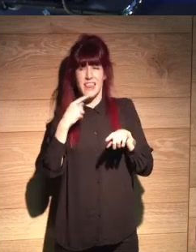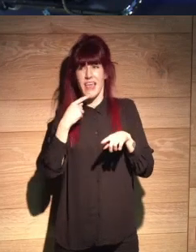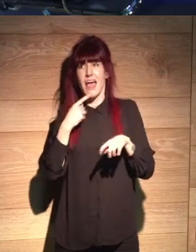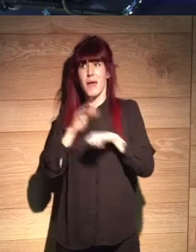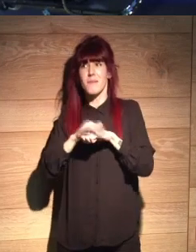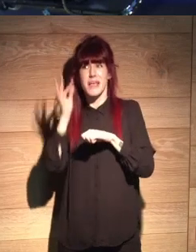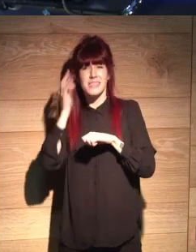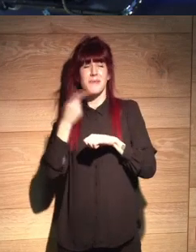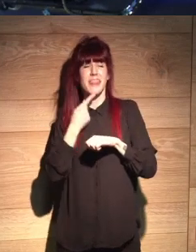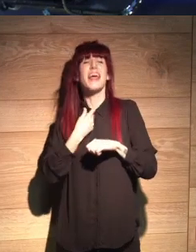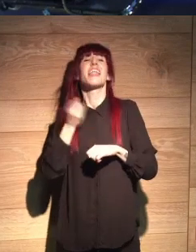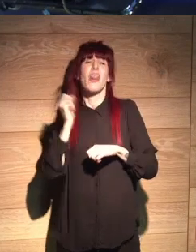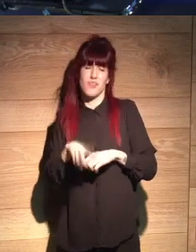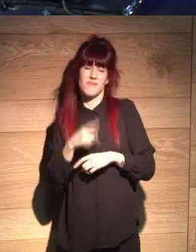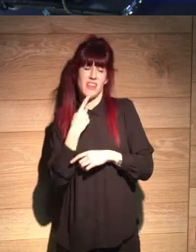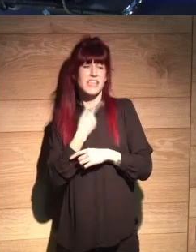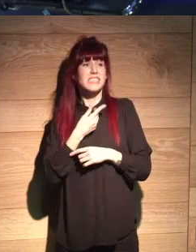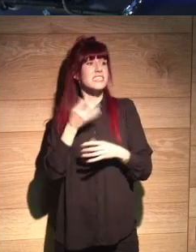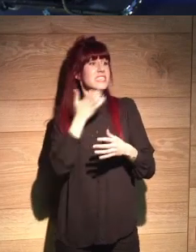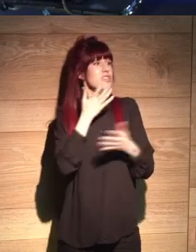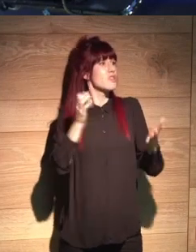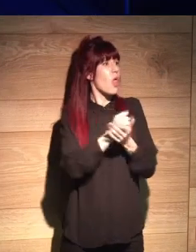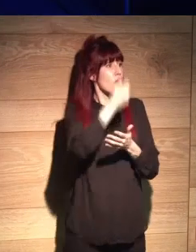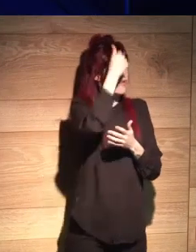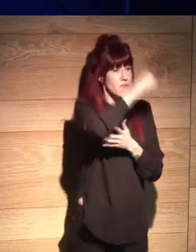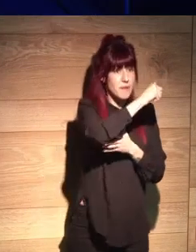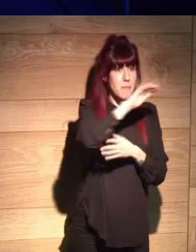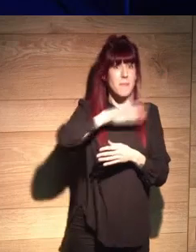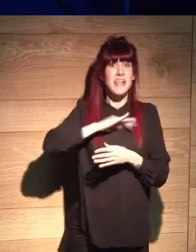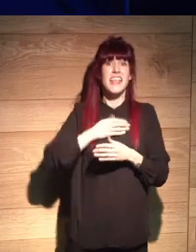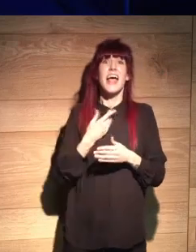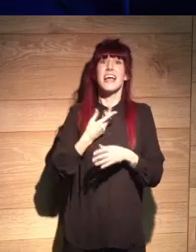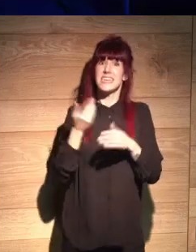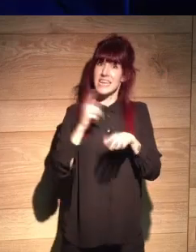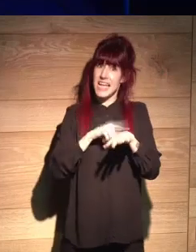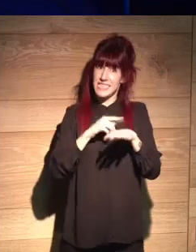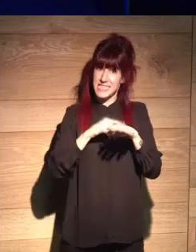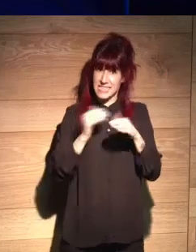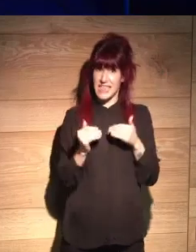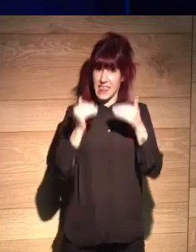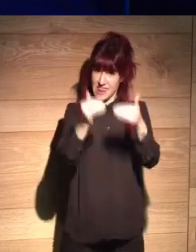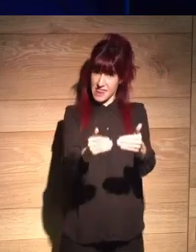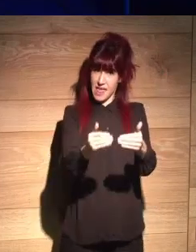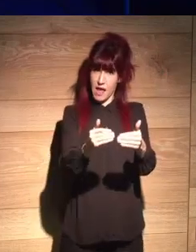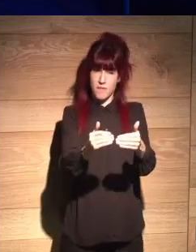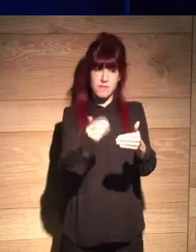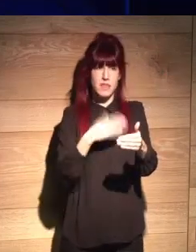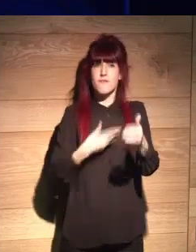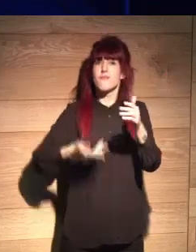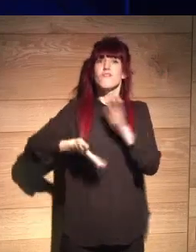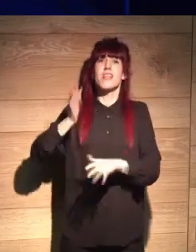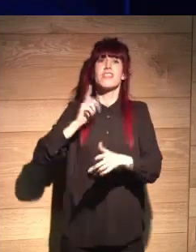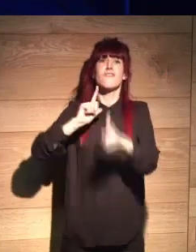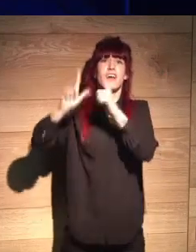viewpoint, when I told my friends, they also gave me right. If all men here, you leave your job and you go